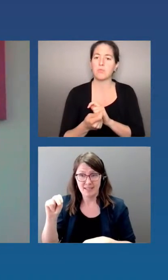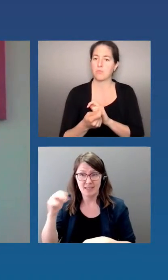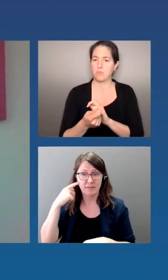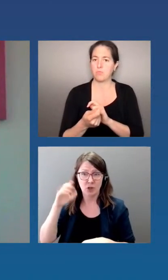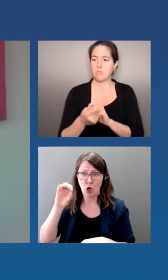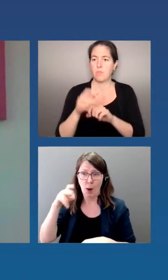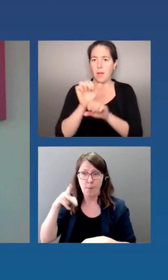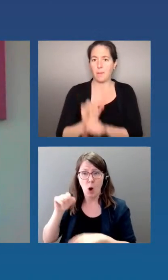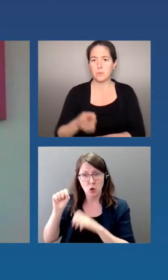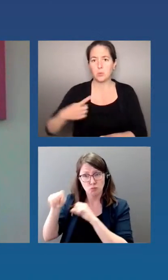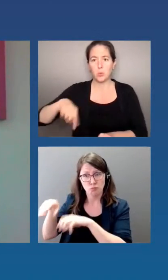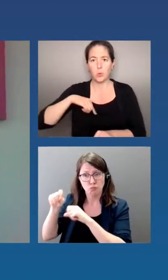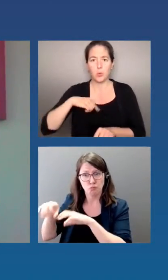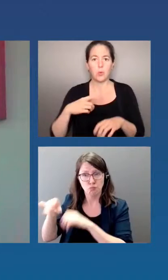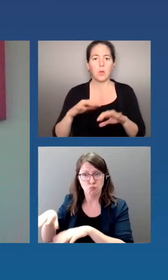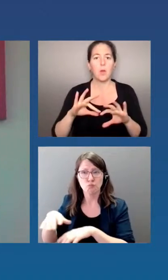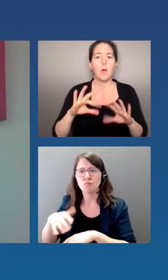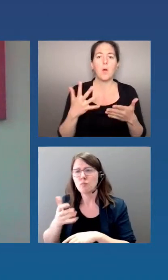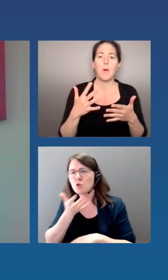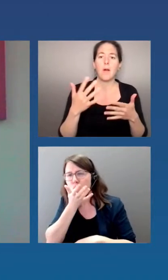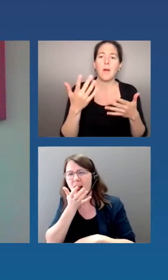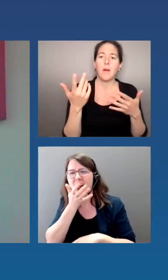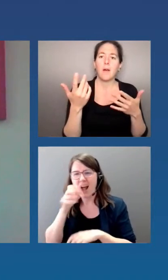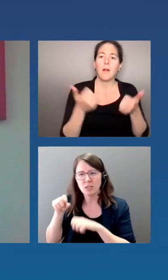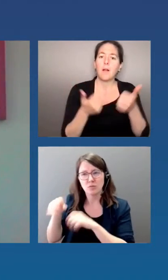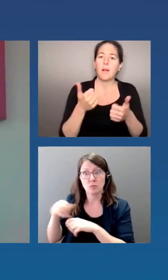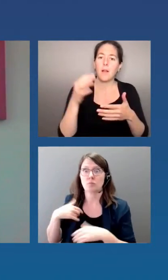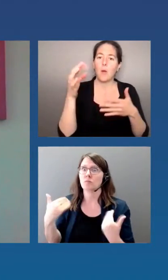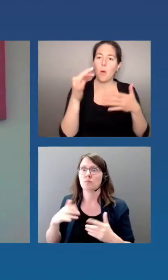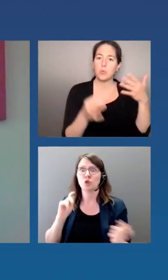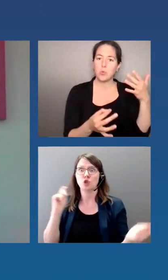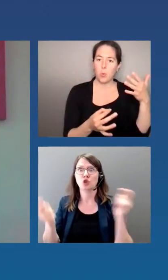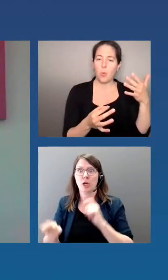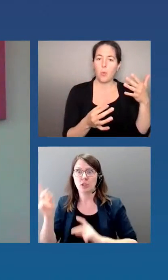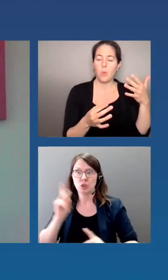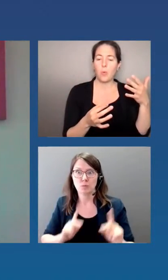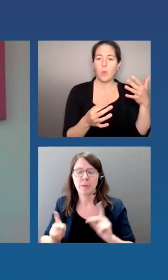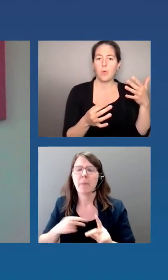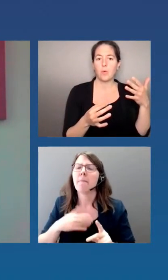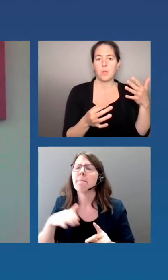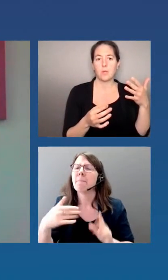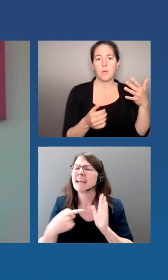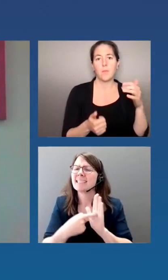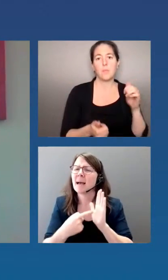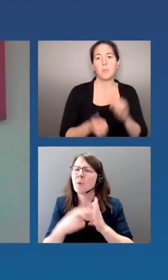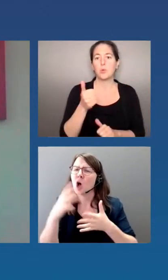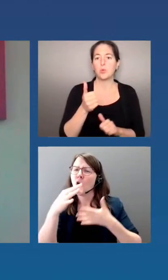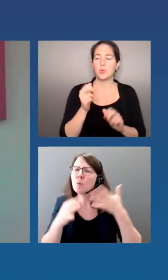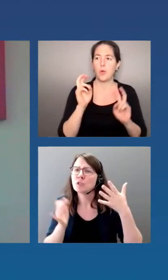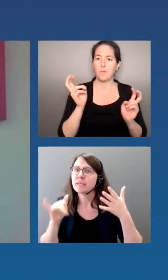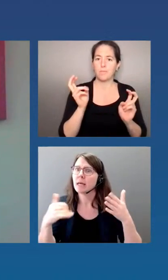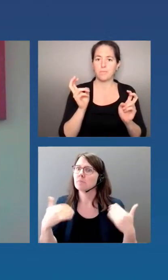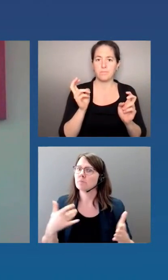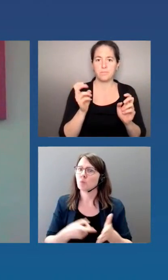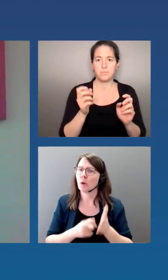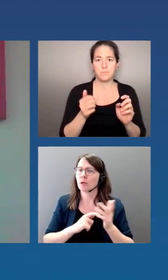you expect would be more aggressive or would call for a lot more change? Well, I think off the